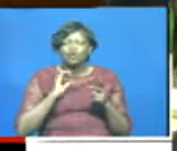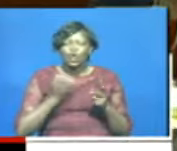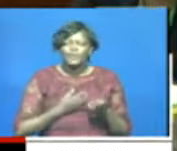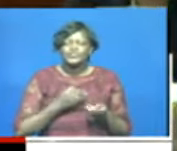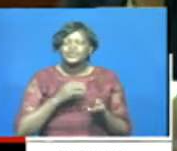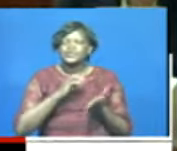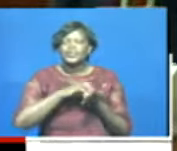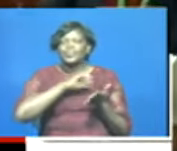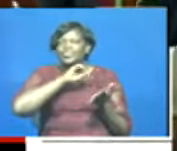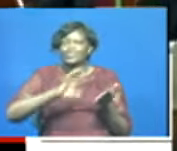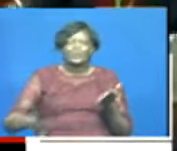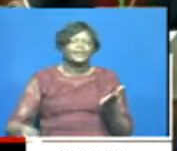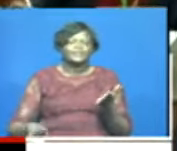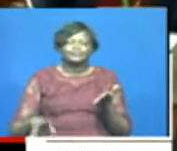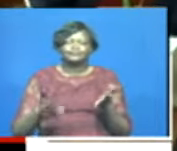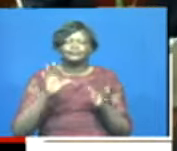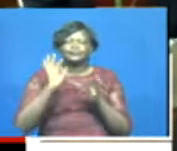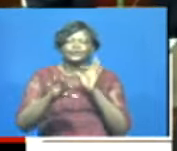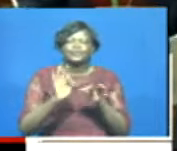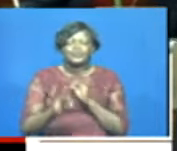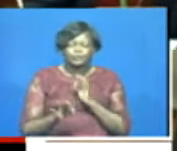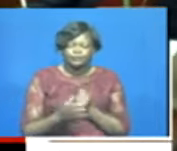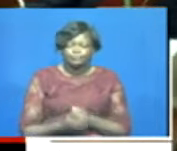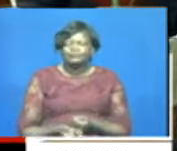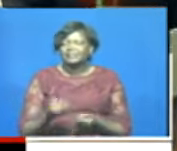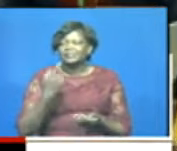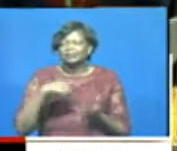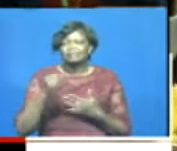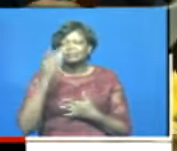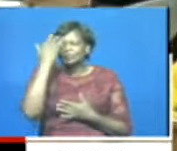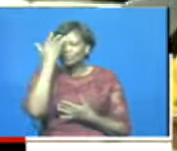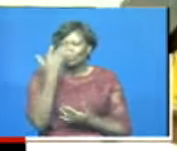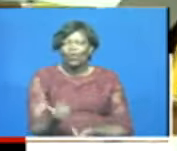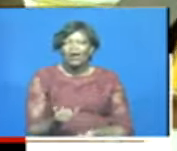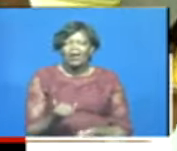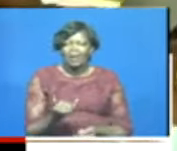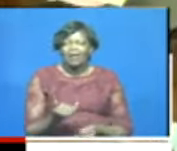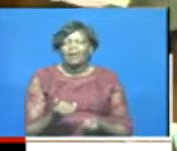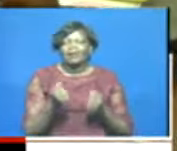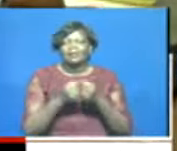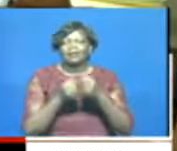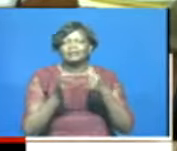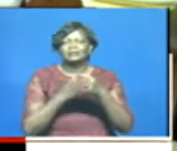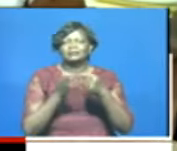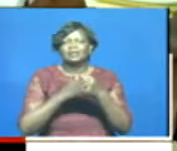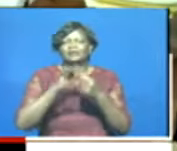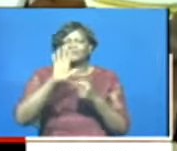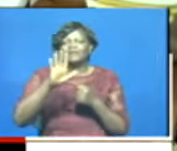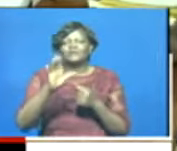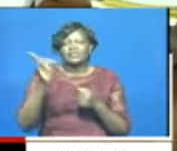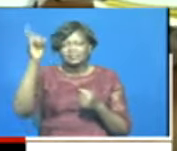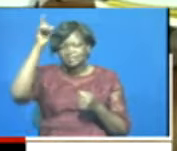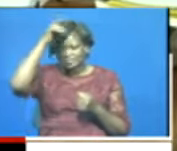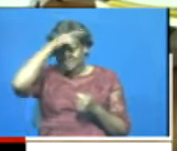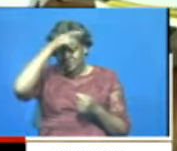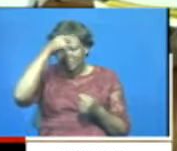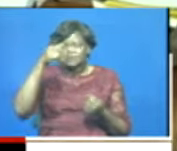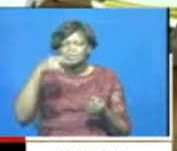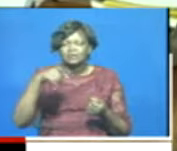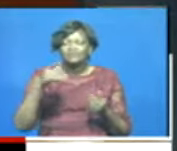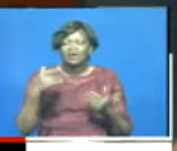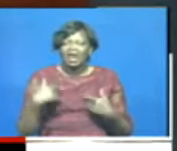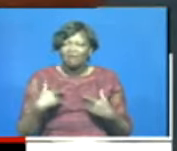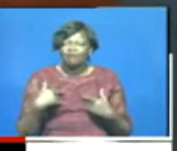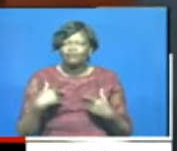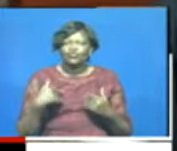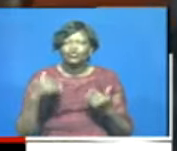Ndeti's nomination and clearance on the basis that the 1995 undergraduate degree she holds in computing studies